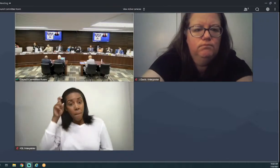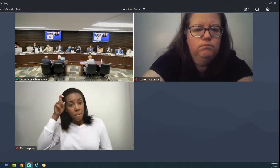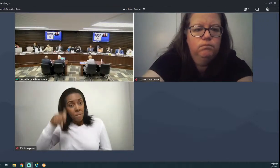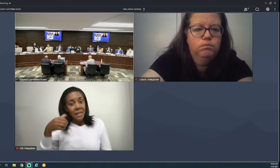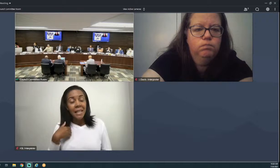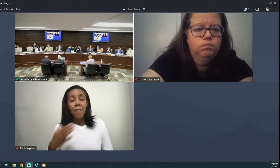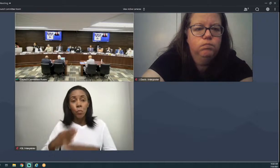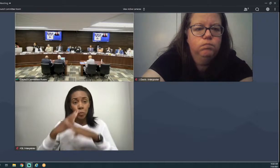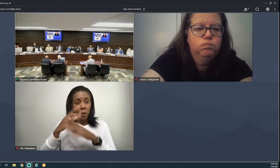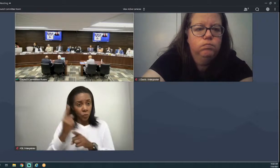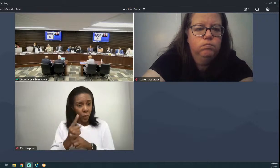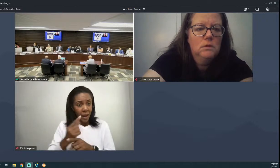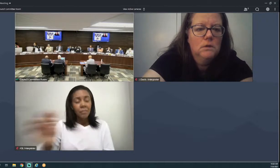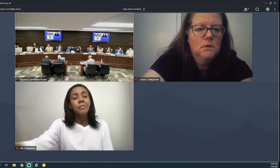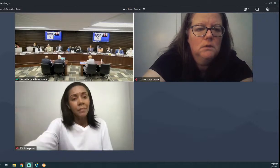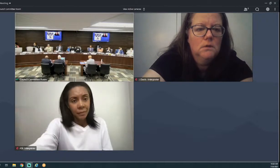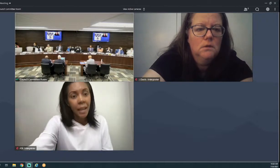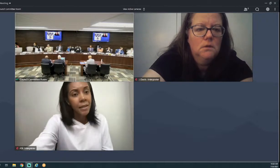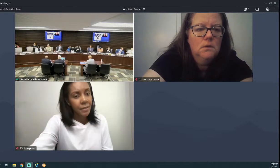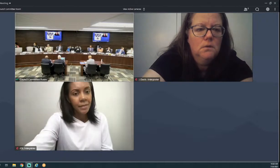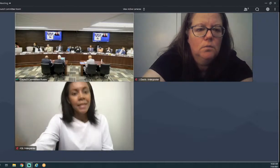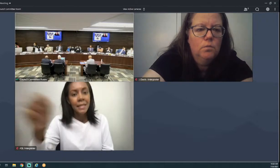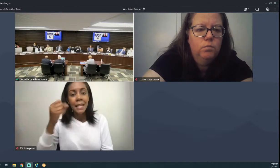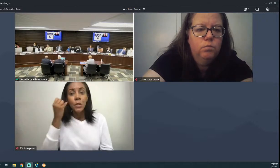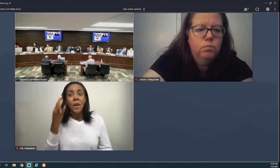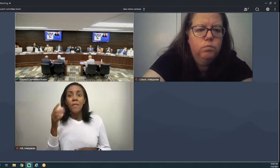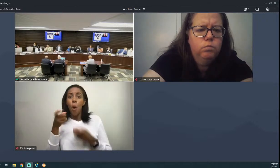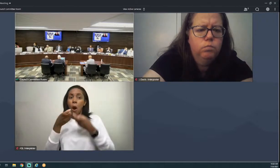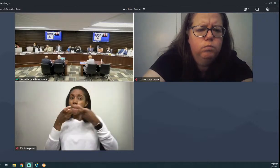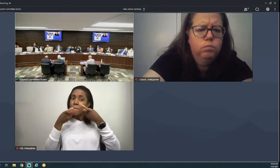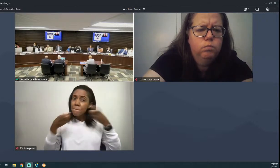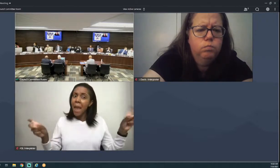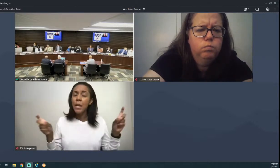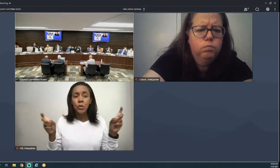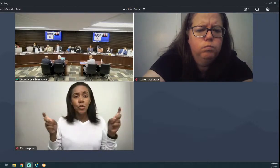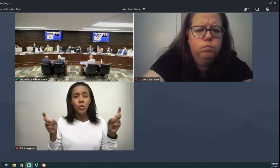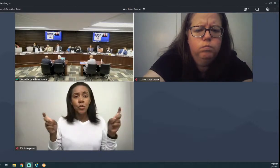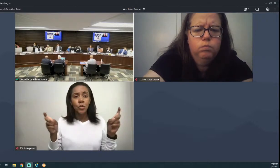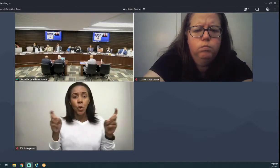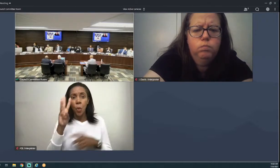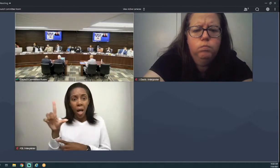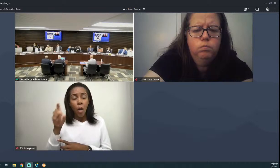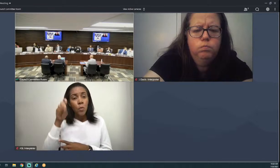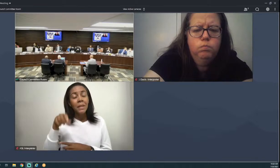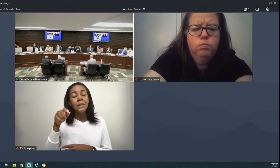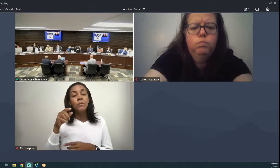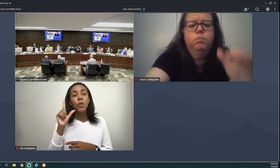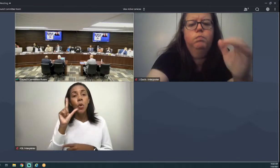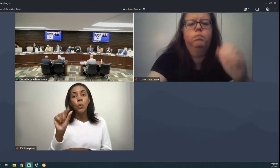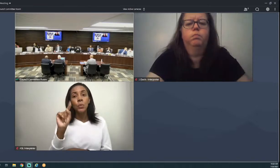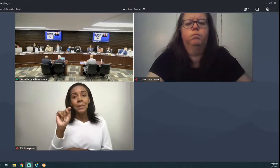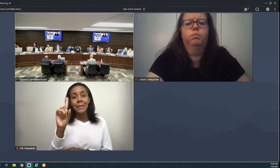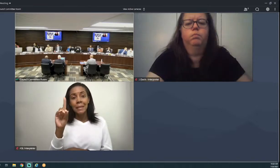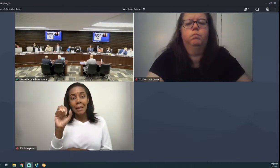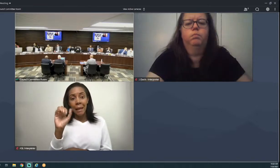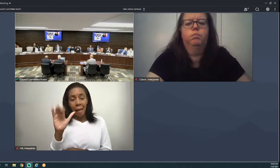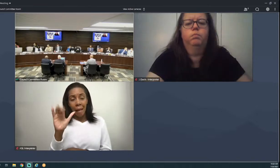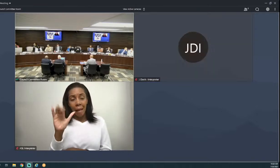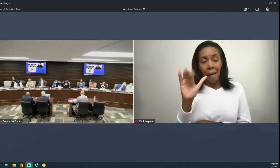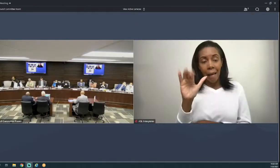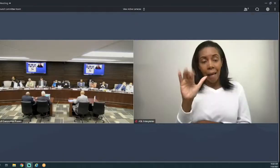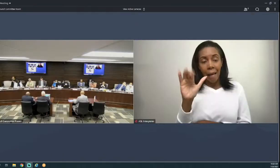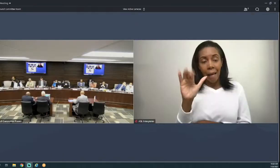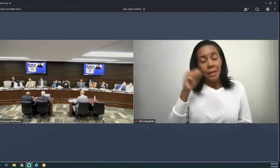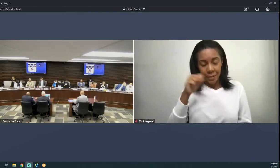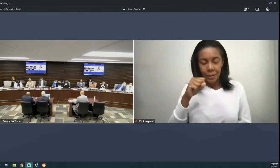protection Absolutely. plan. Okay, so I mean, that, Any if you're a major well, you do have to go to TDAC and get Any that. public water system definitely has to have a wellhead.